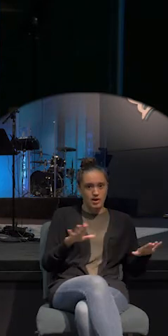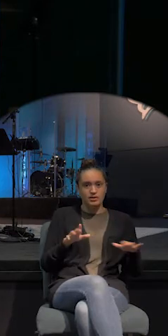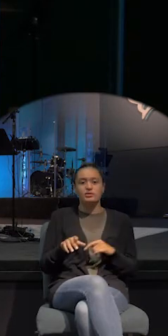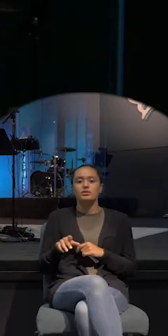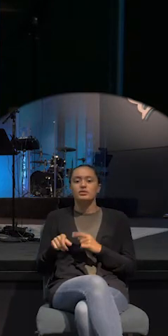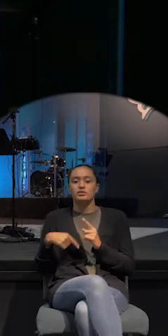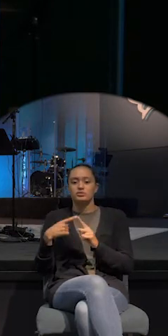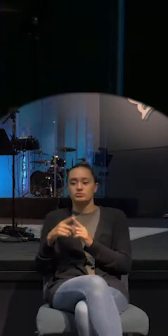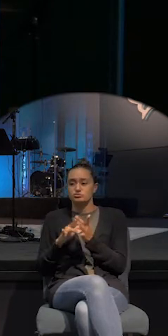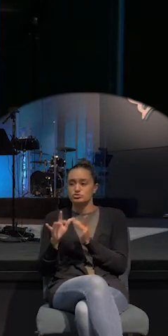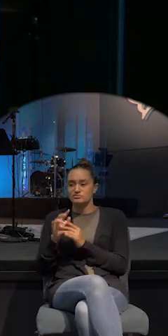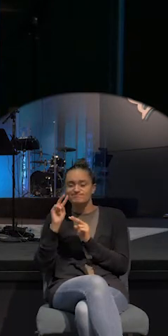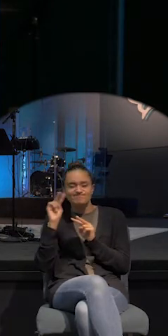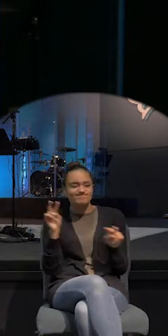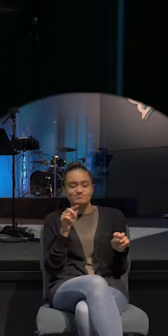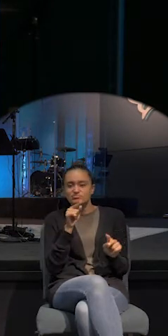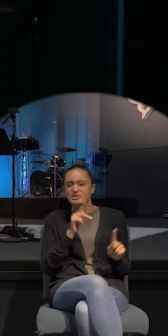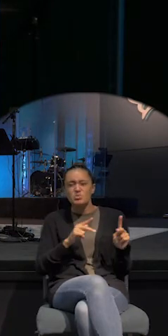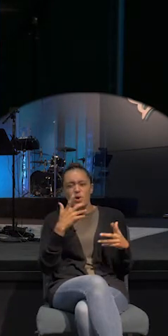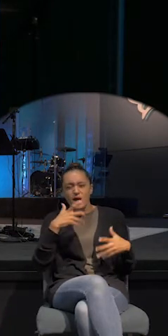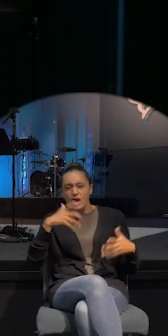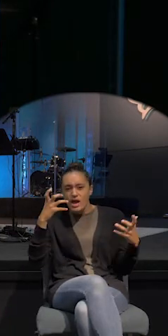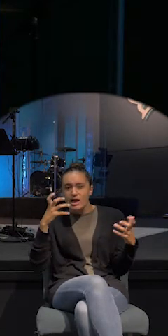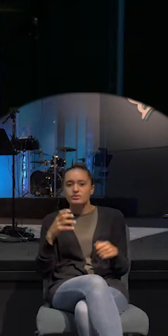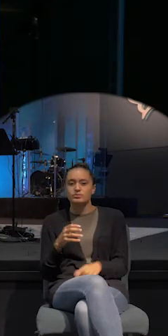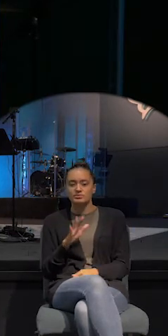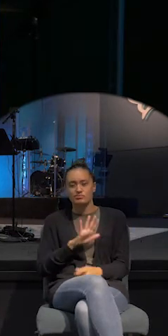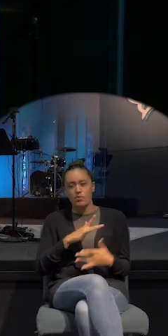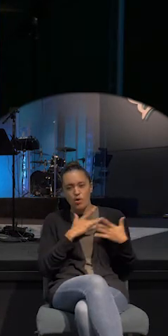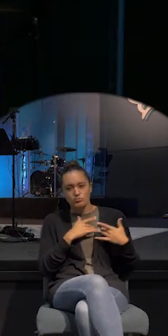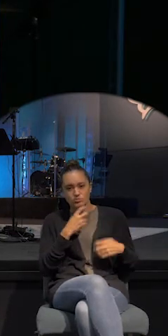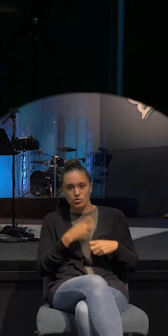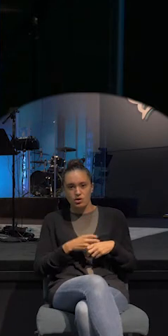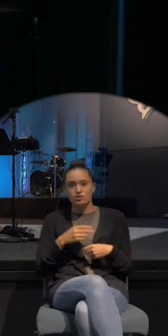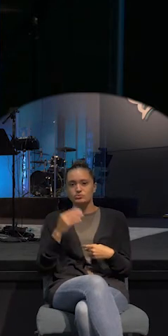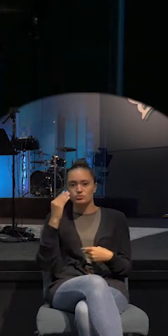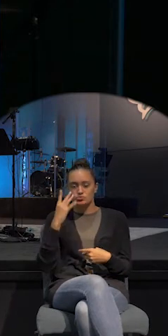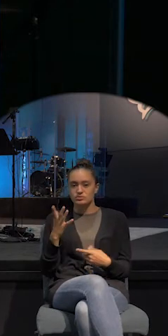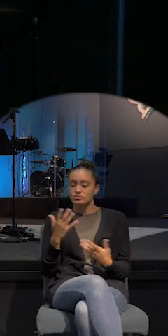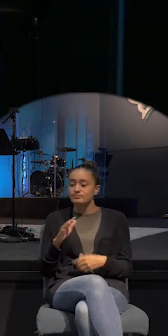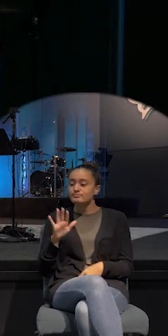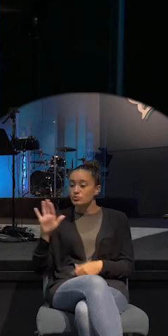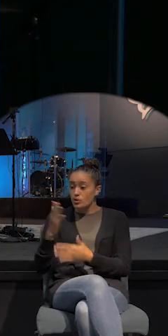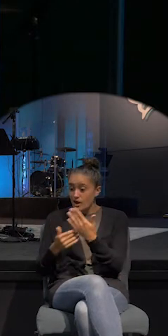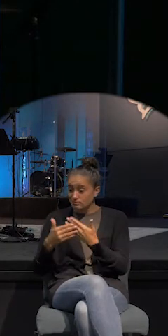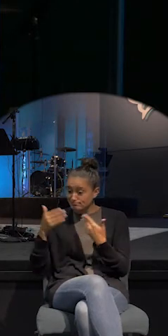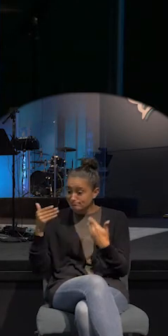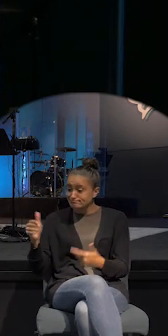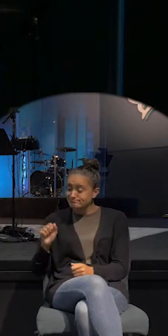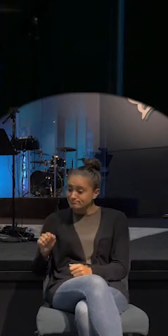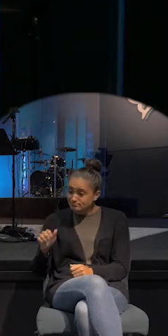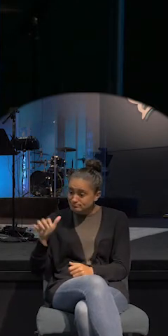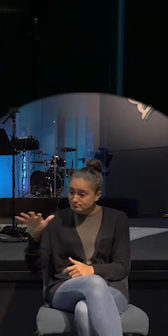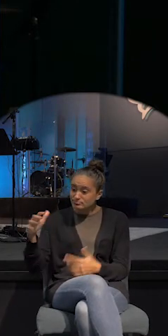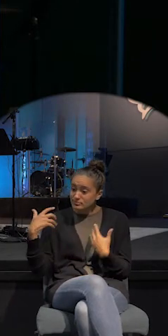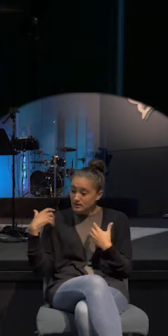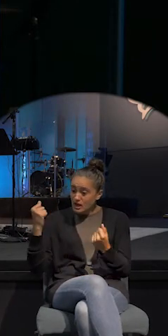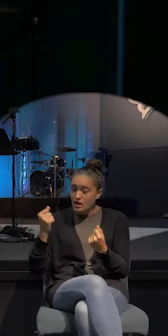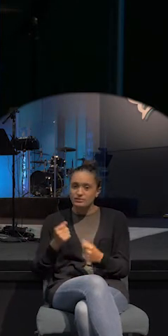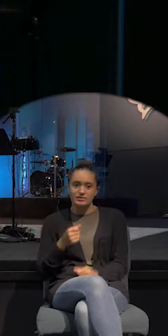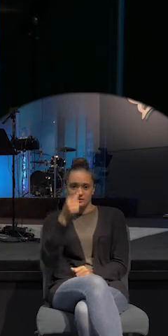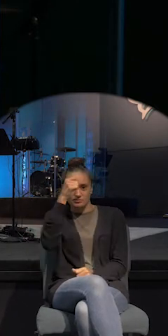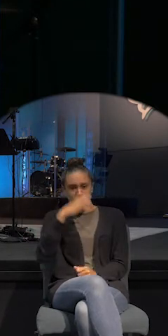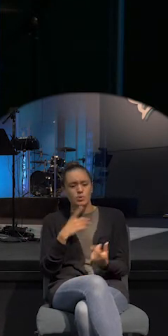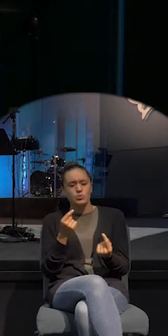their hearts, he said to the man, 'Stretch out your hand.' And he stretched it out, and his hand was restored